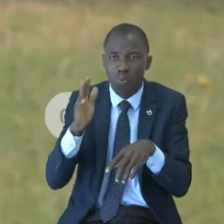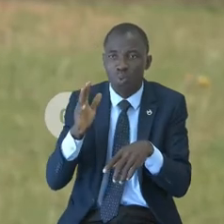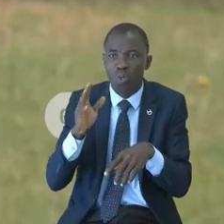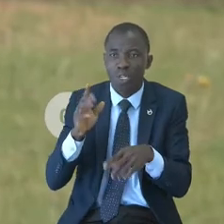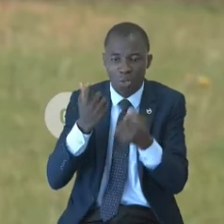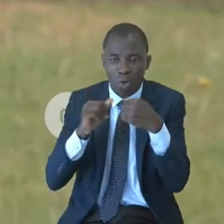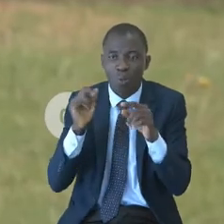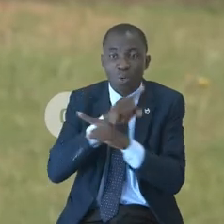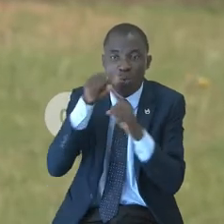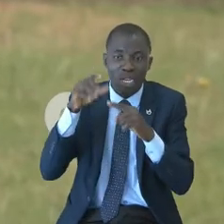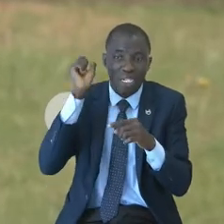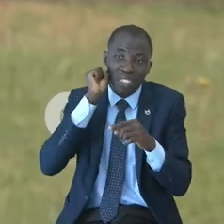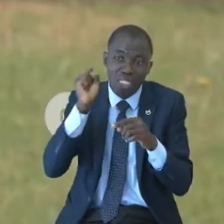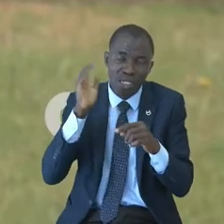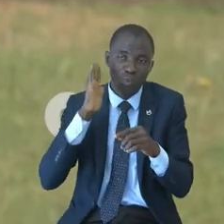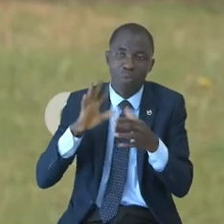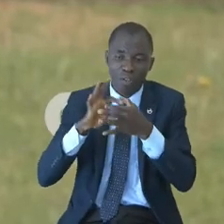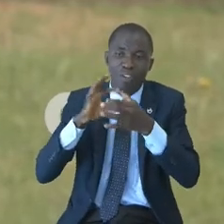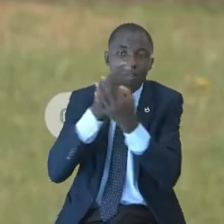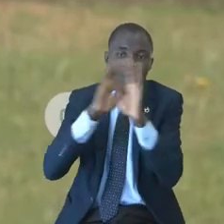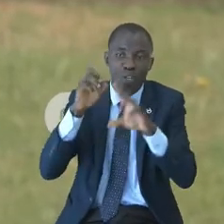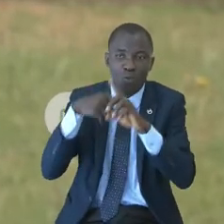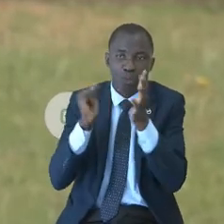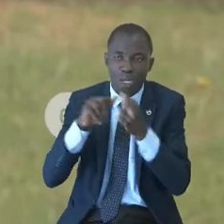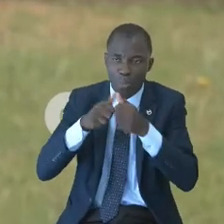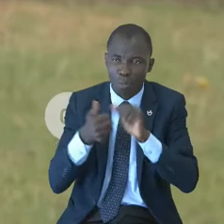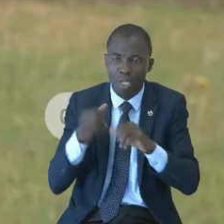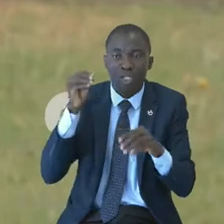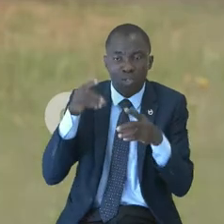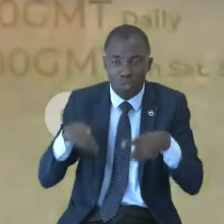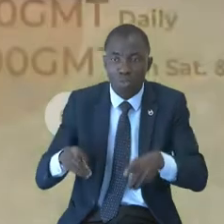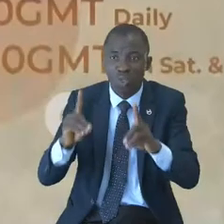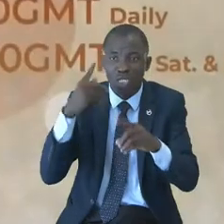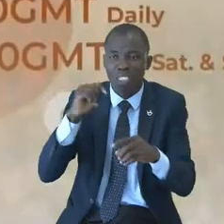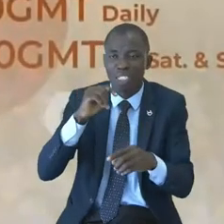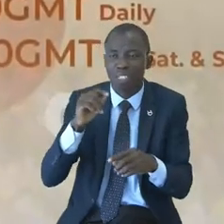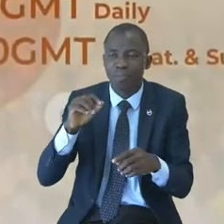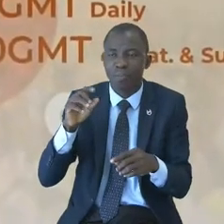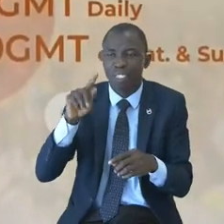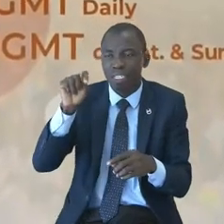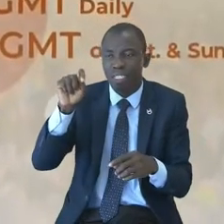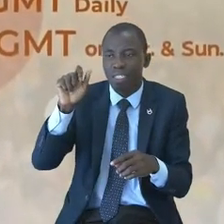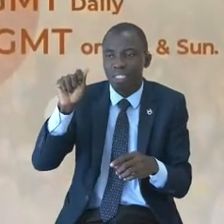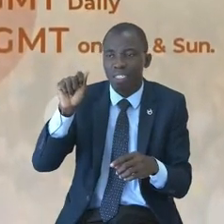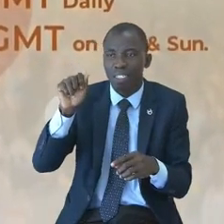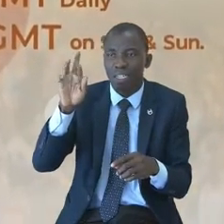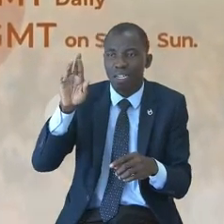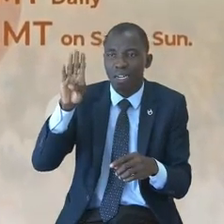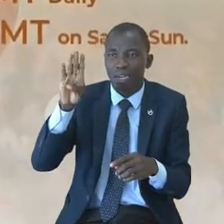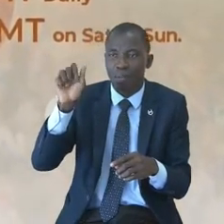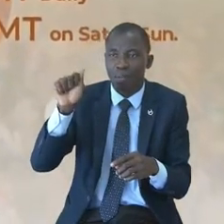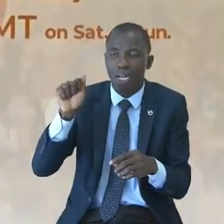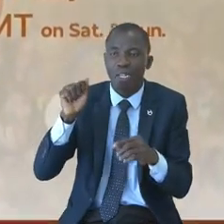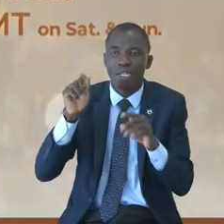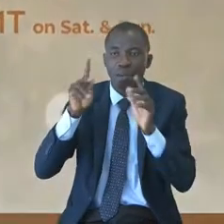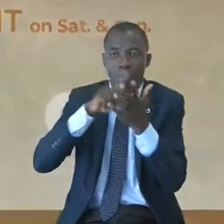problem. So during the Jalingo Crusade, on the second day of that Jalingo Crusade, as the